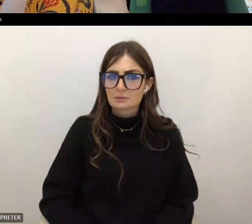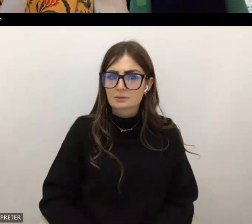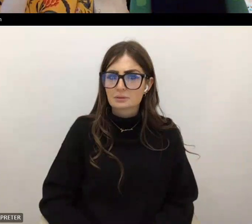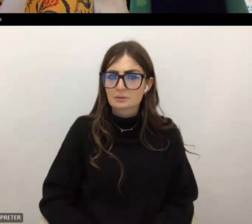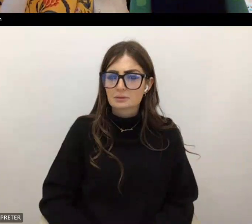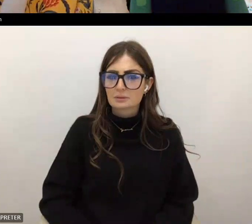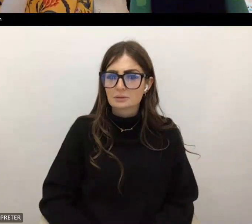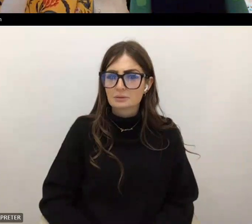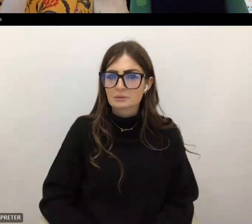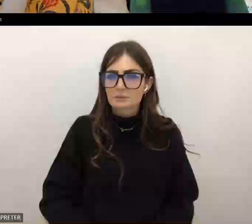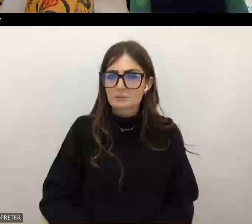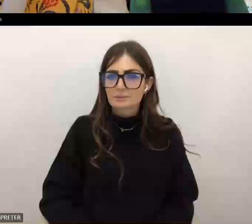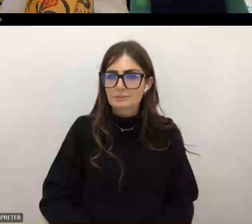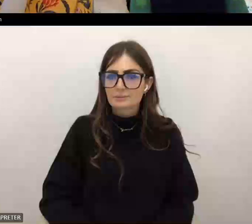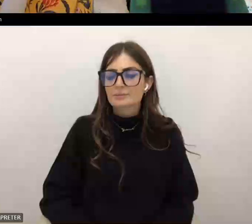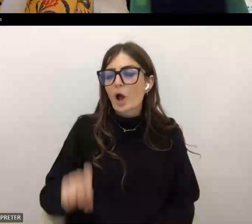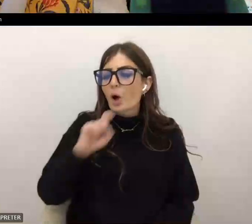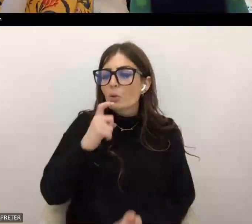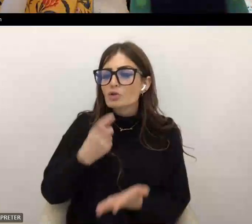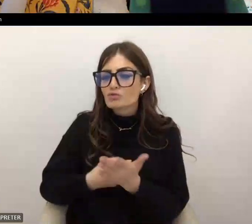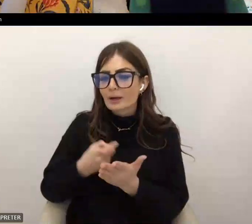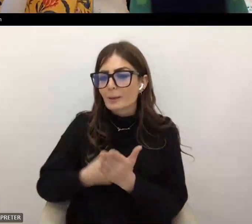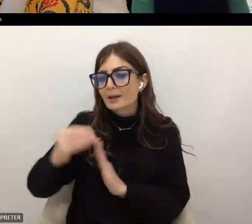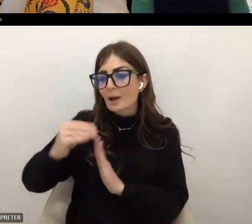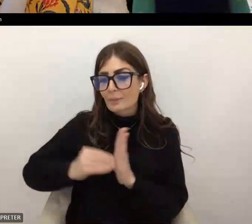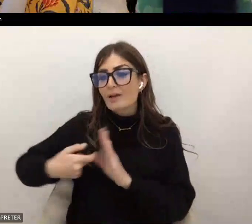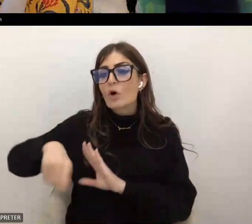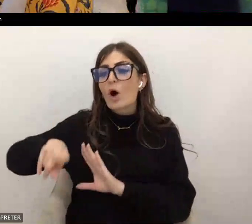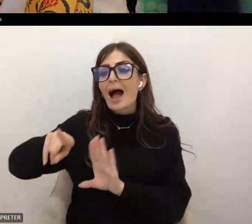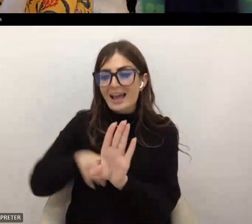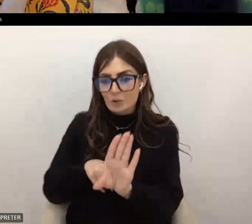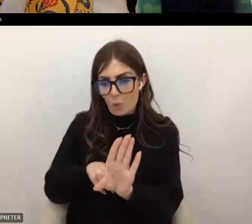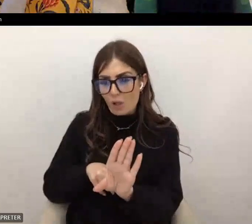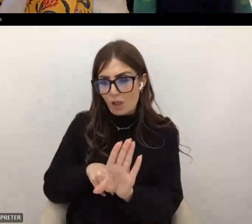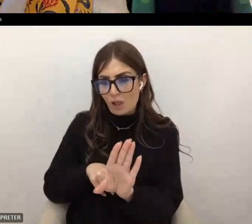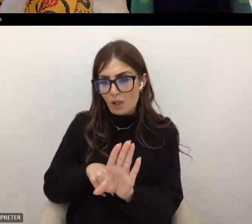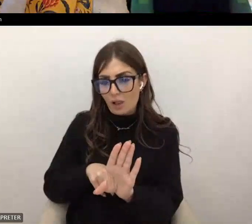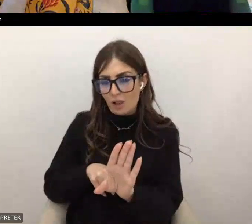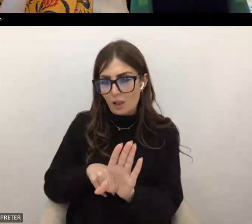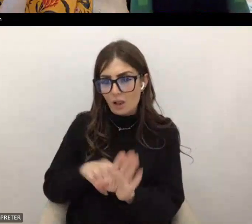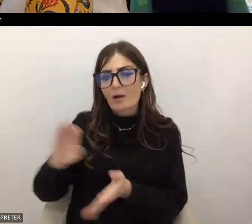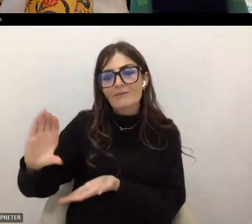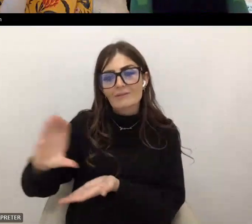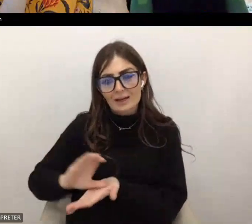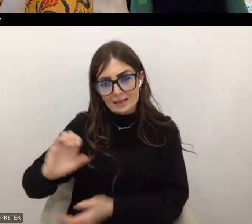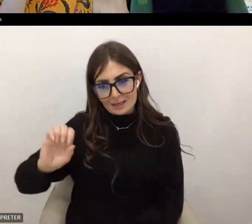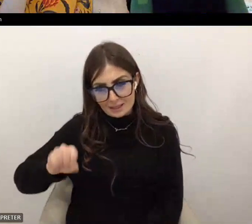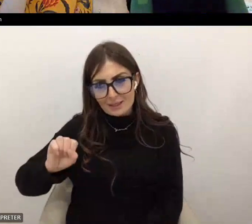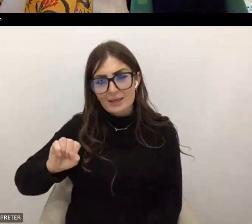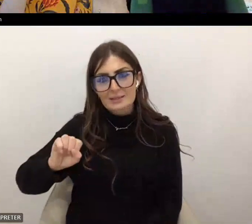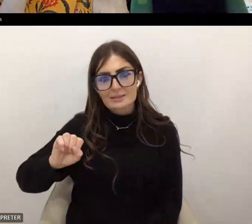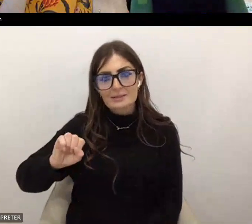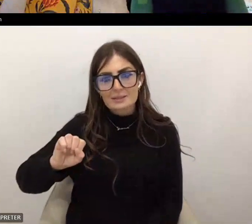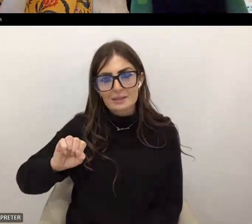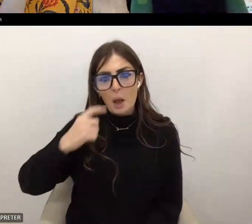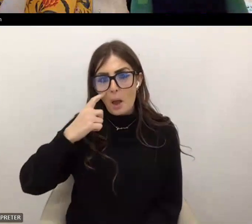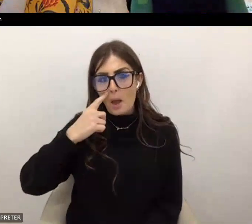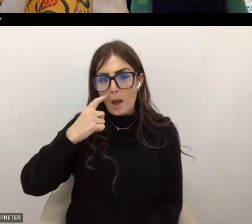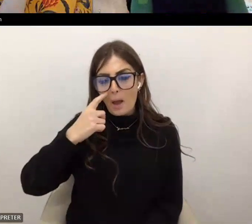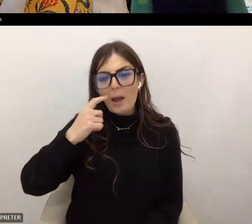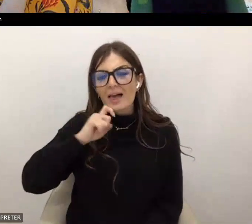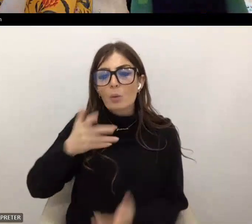I would recommend applying for annual funding, and because that will